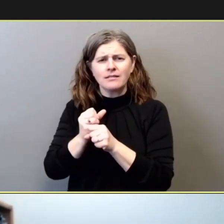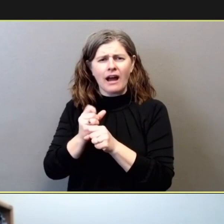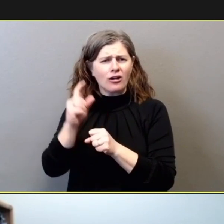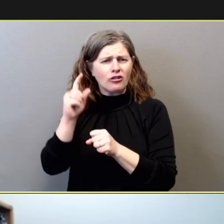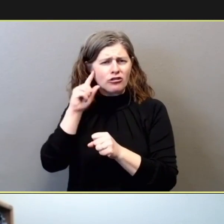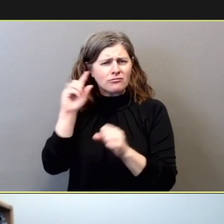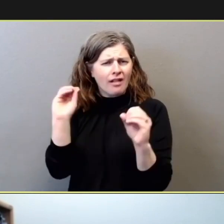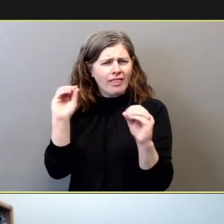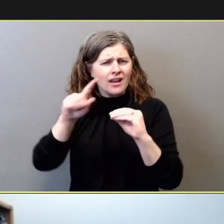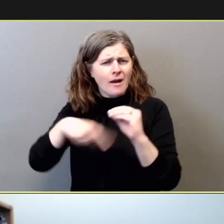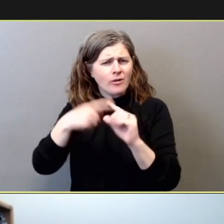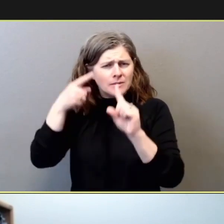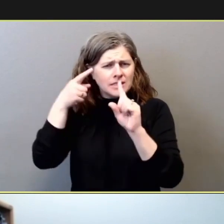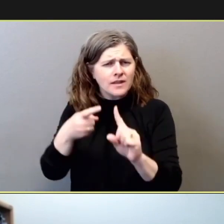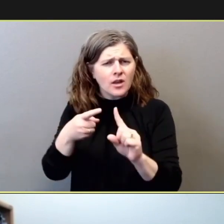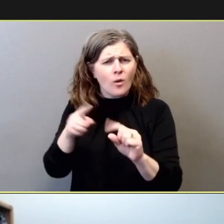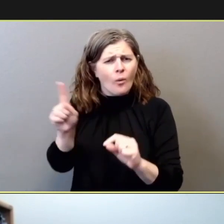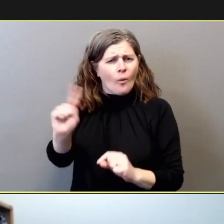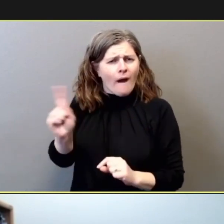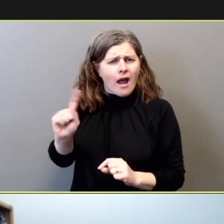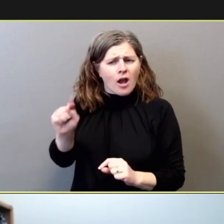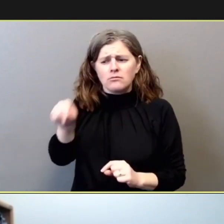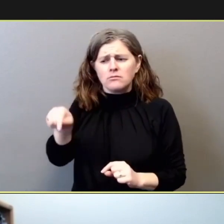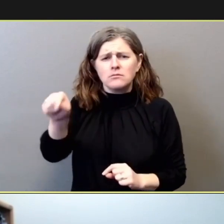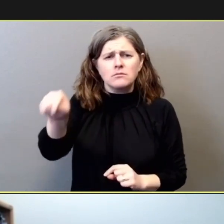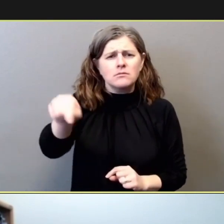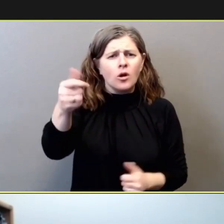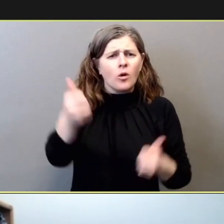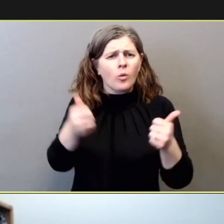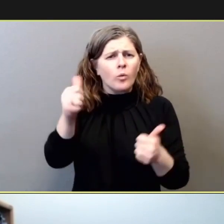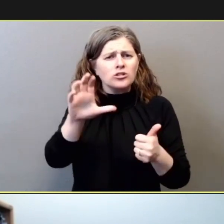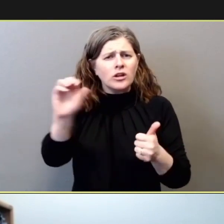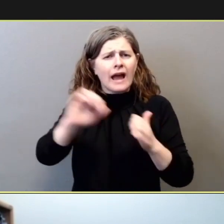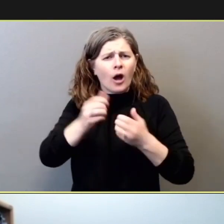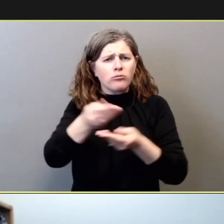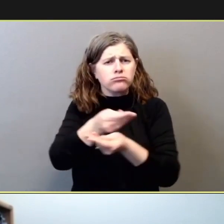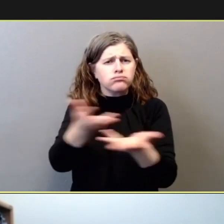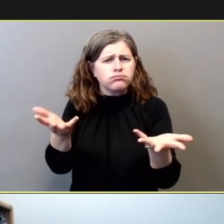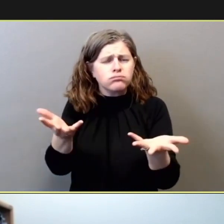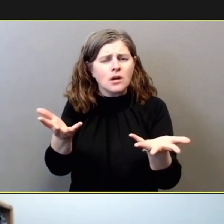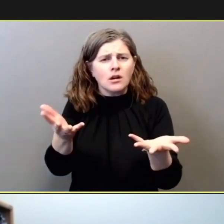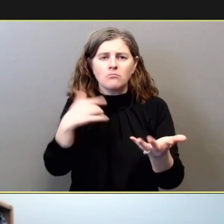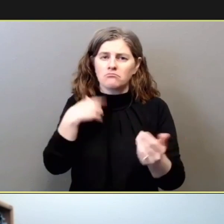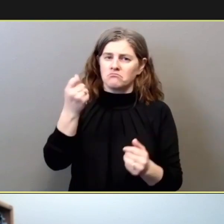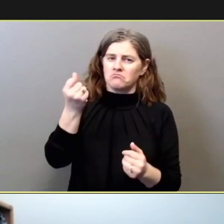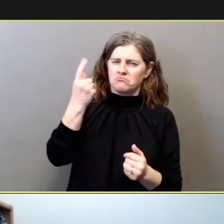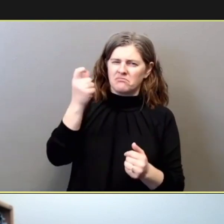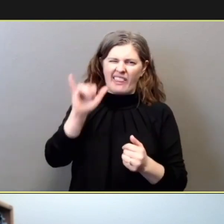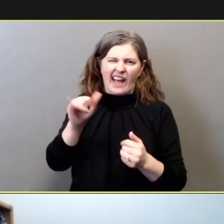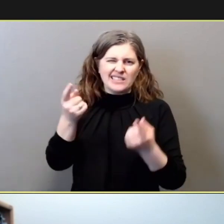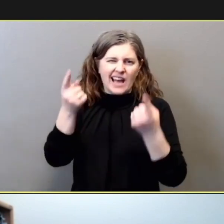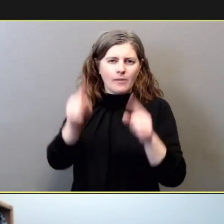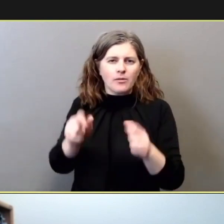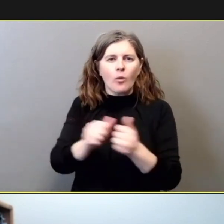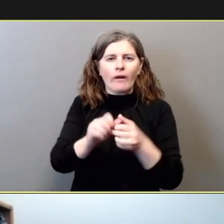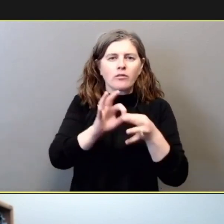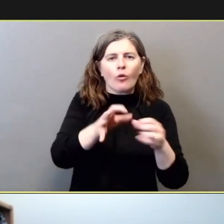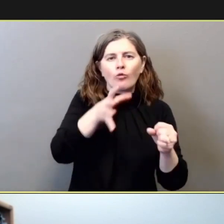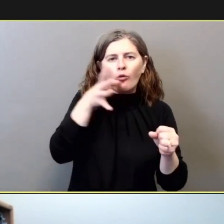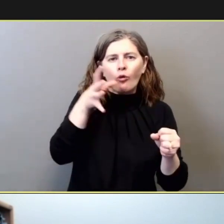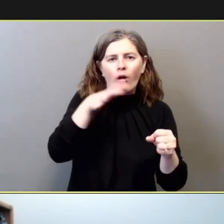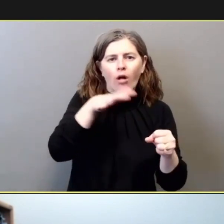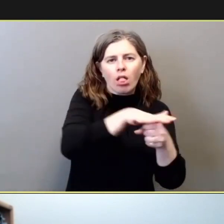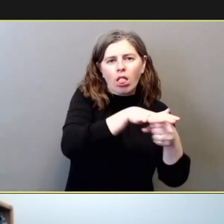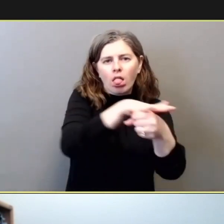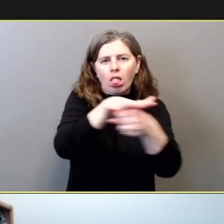say specifically where it's going and how it's been distributed, but I do understand that that goes along with rural populations,